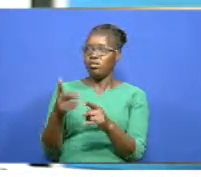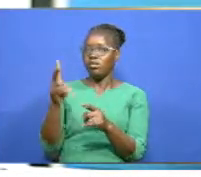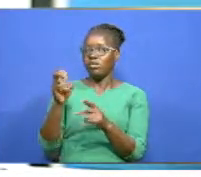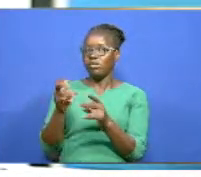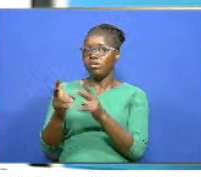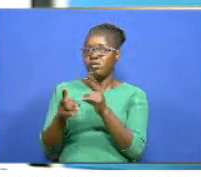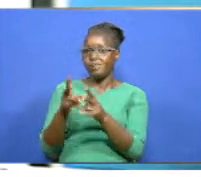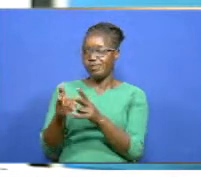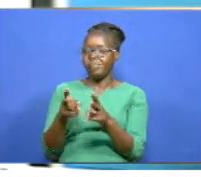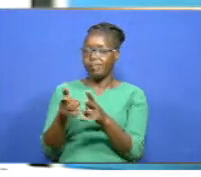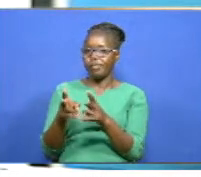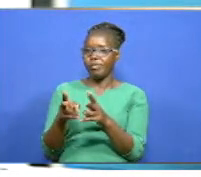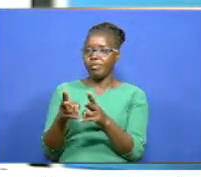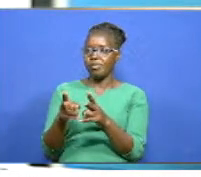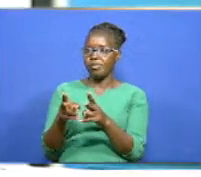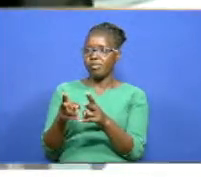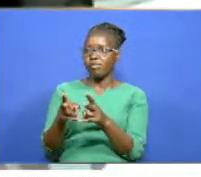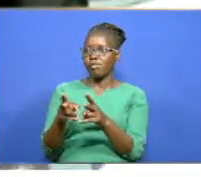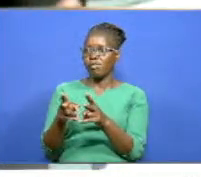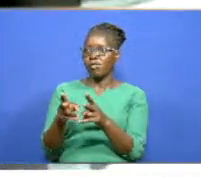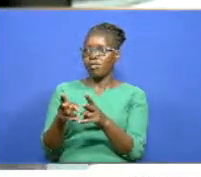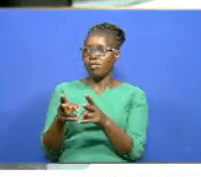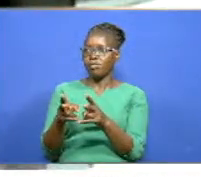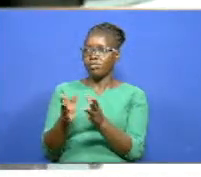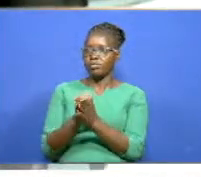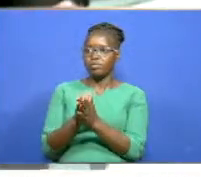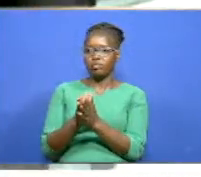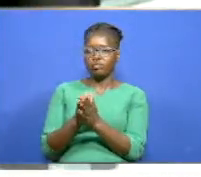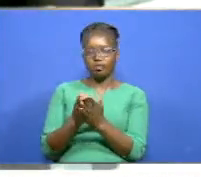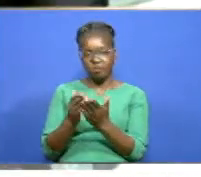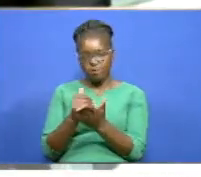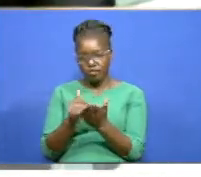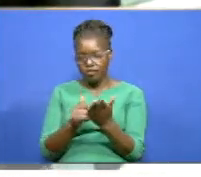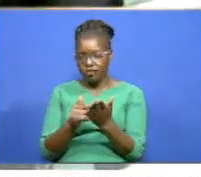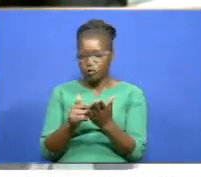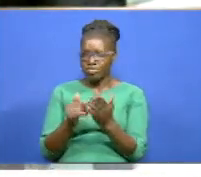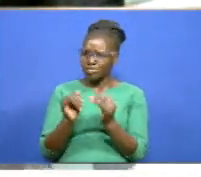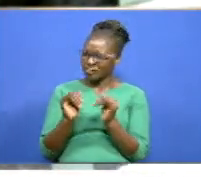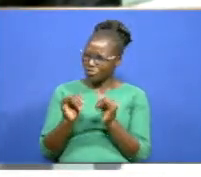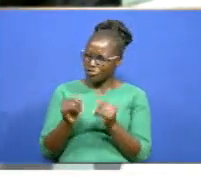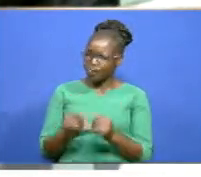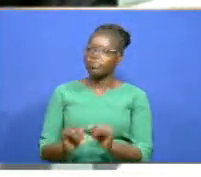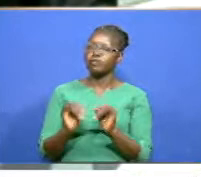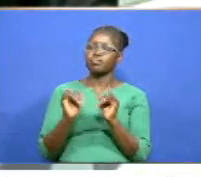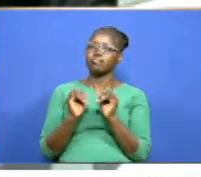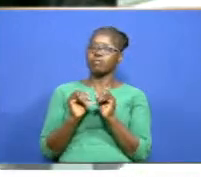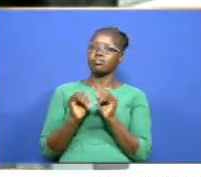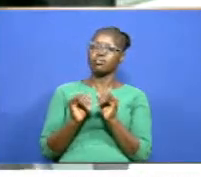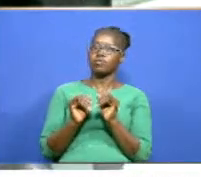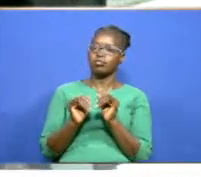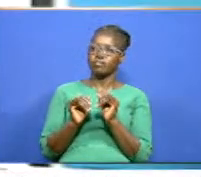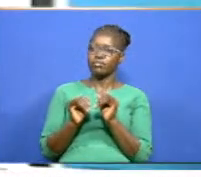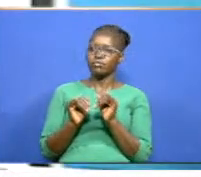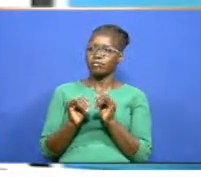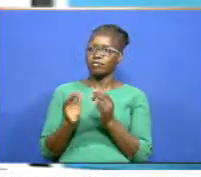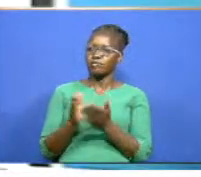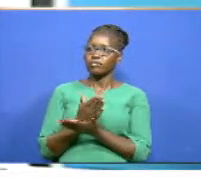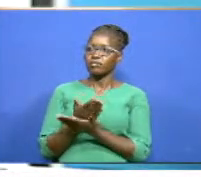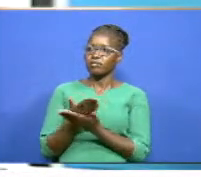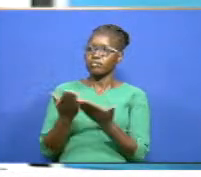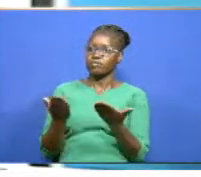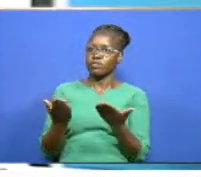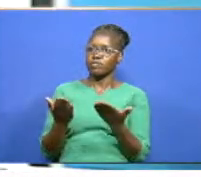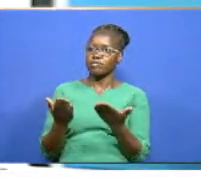2022. So we can call it a dress rehearsal? Exactly. That's the right word. It's a dress rehearsal. So some of these candidates are